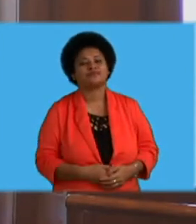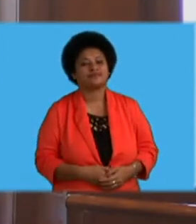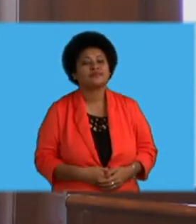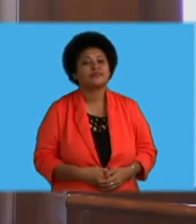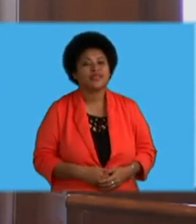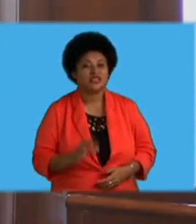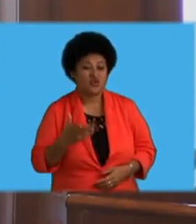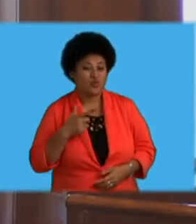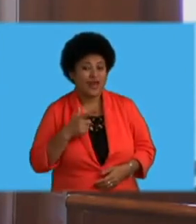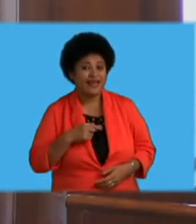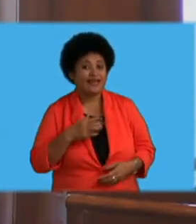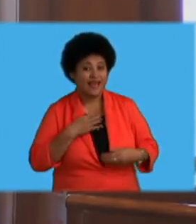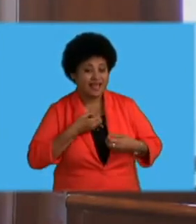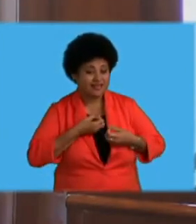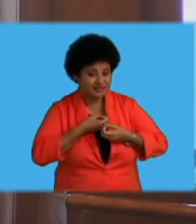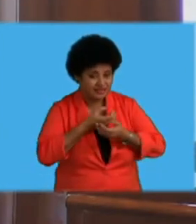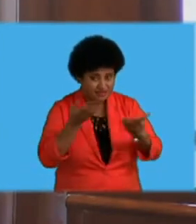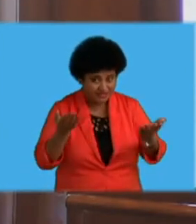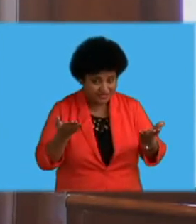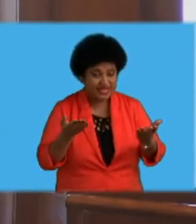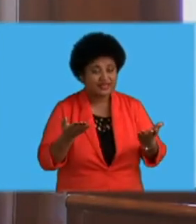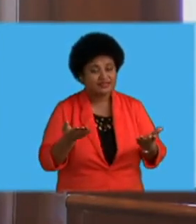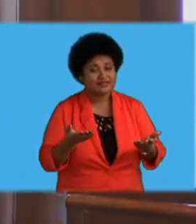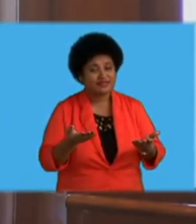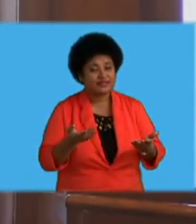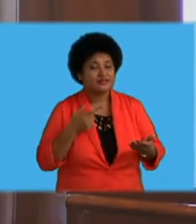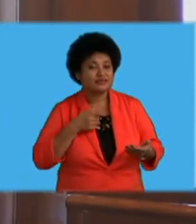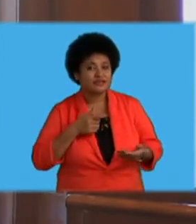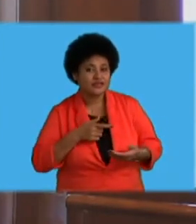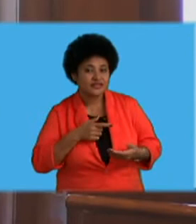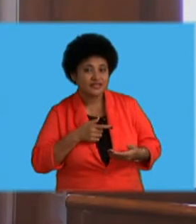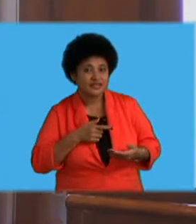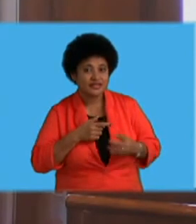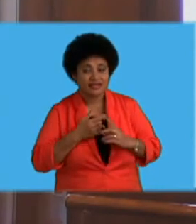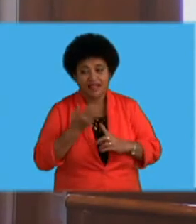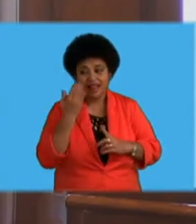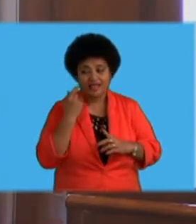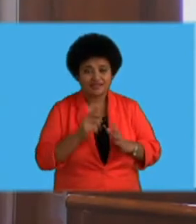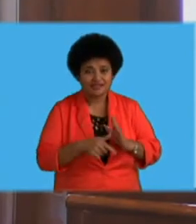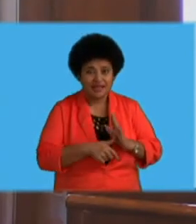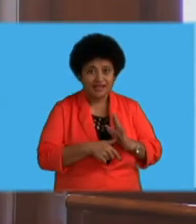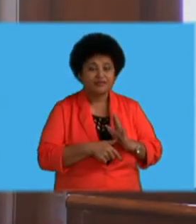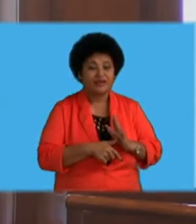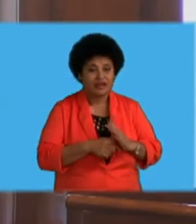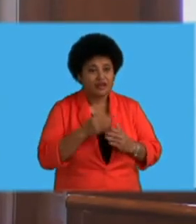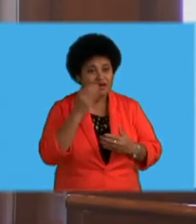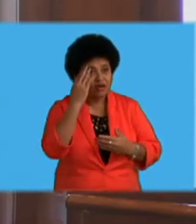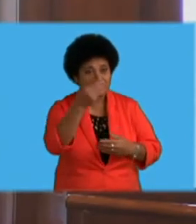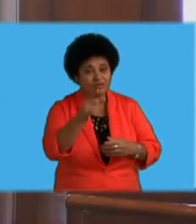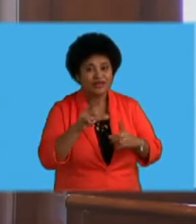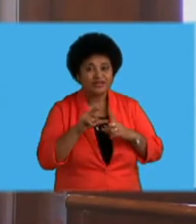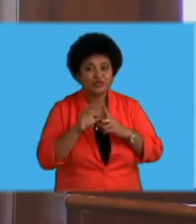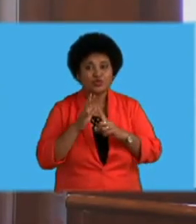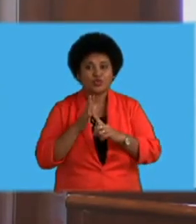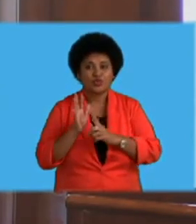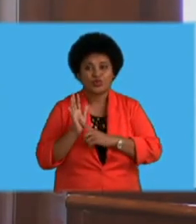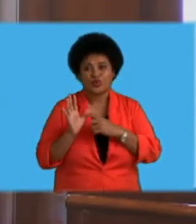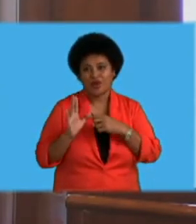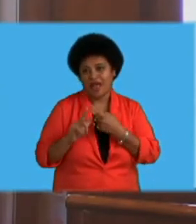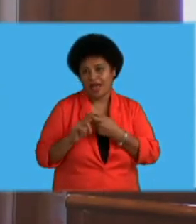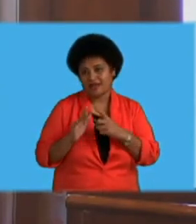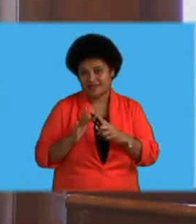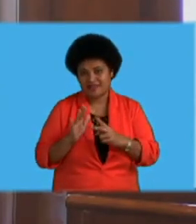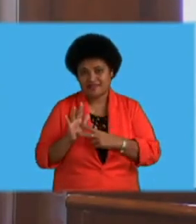the reason I'm saying this, Honourable Deputy Speaker, is because on the last occasion, I think it was Honourable Dalaki Virata had misinformed the House